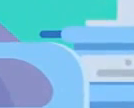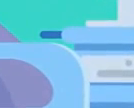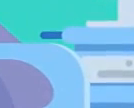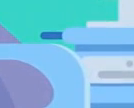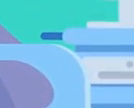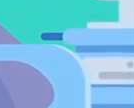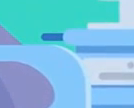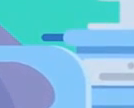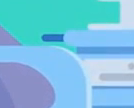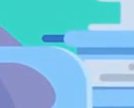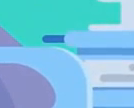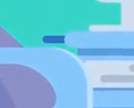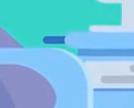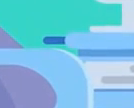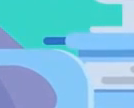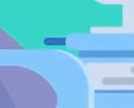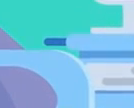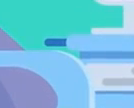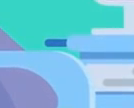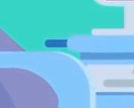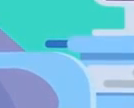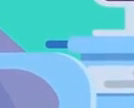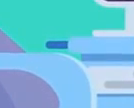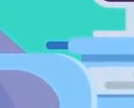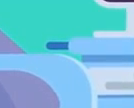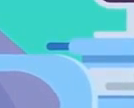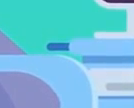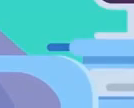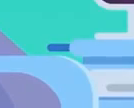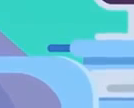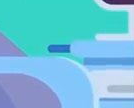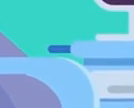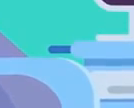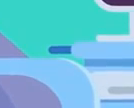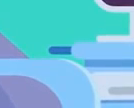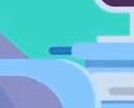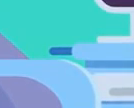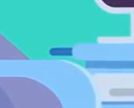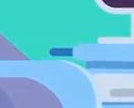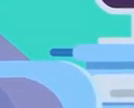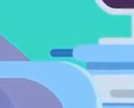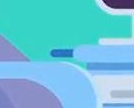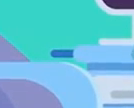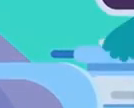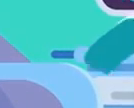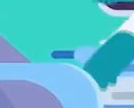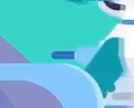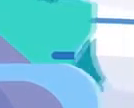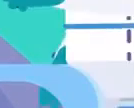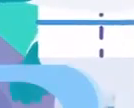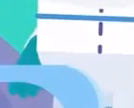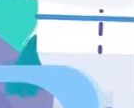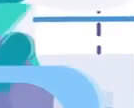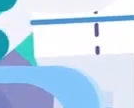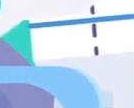of breath becomes more frequent. Temperature reading goes well above 38 degrees. In one of the studies, day 9 is the average time